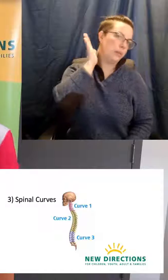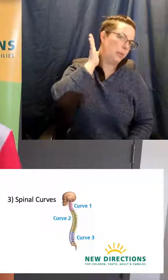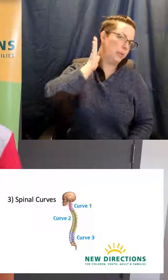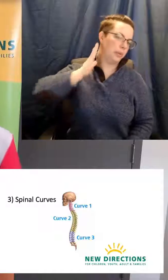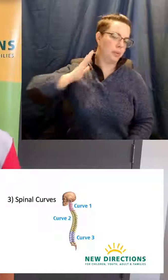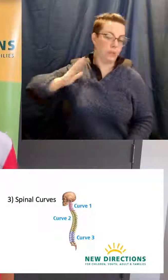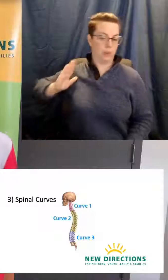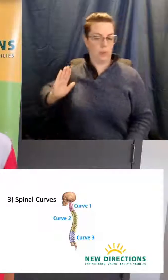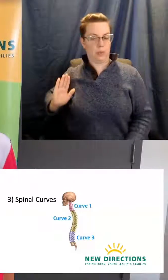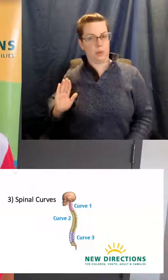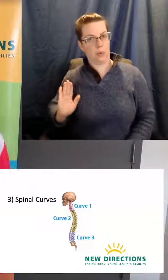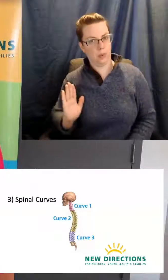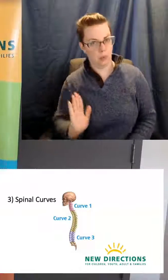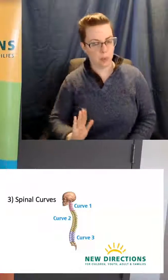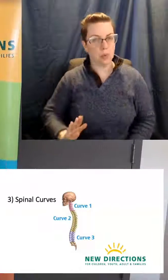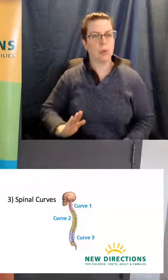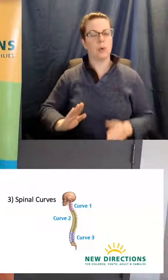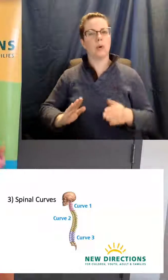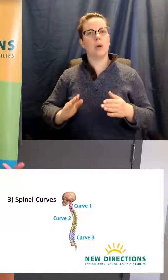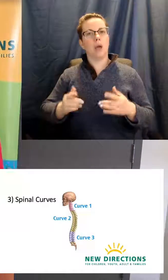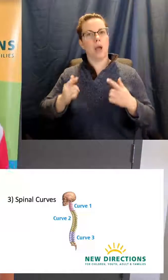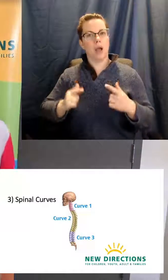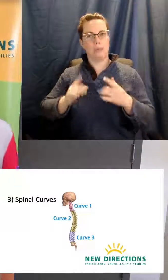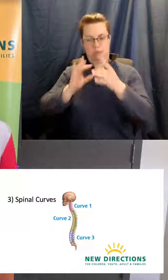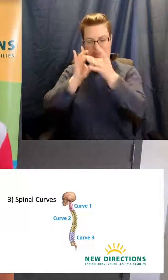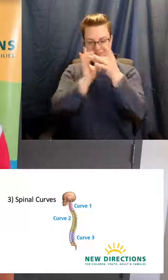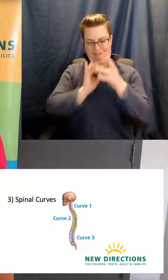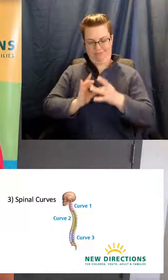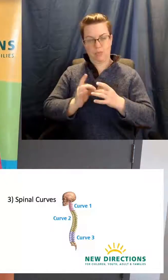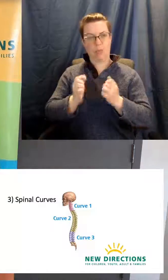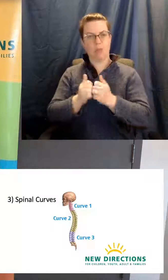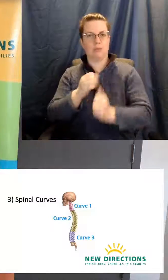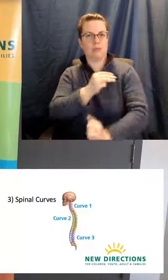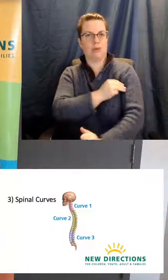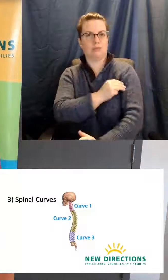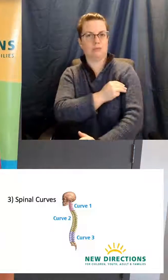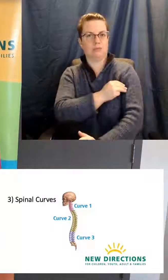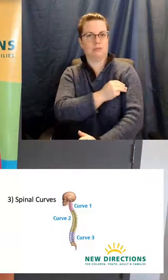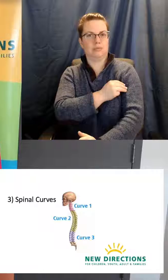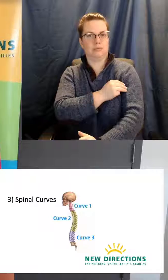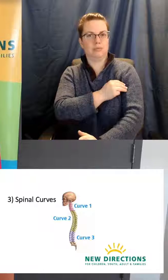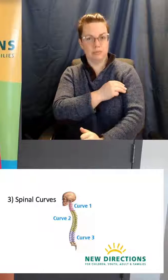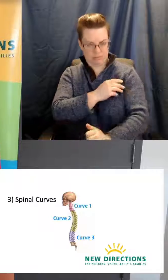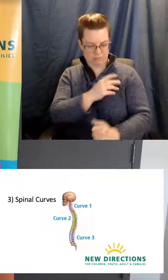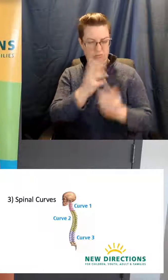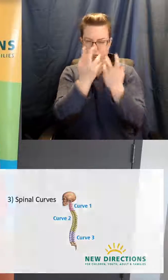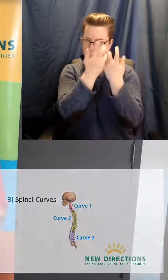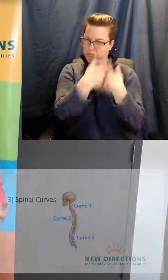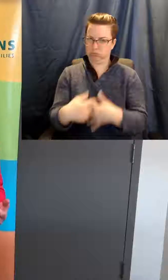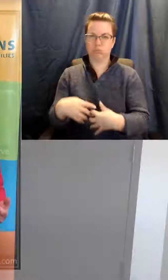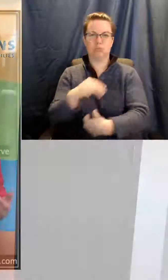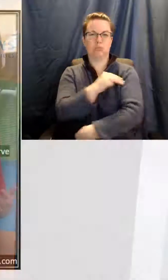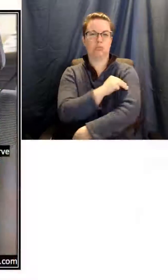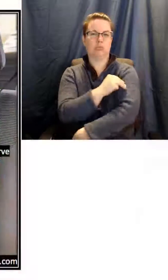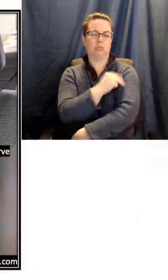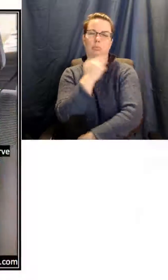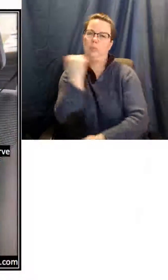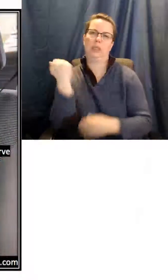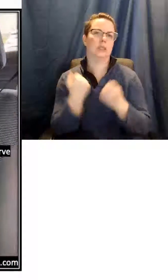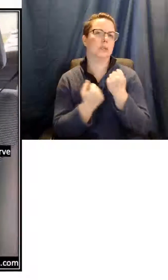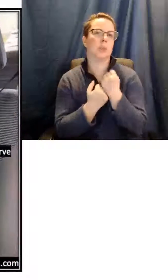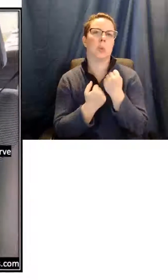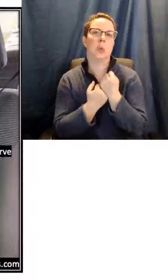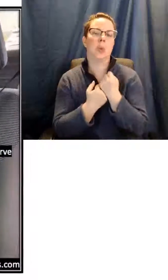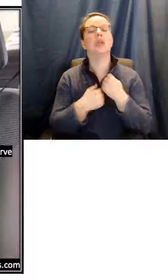activates all of your big muscles and it better supports your body. So when you think about lumbar support in your vehicle, for